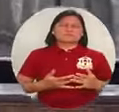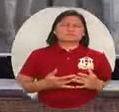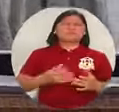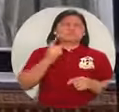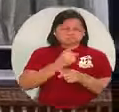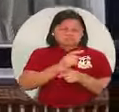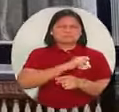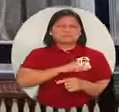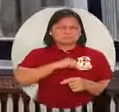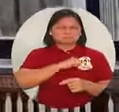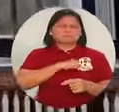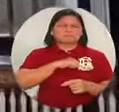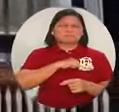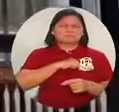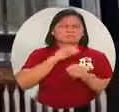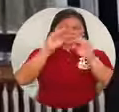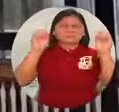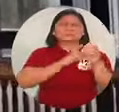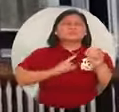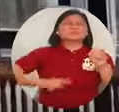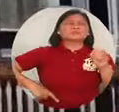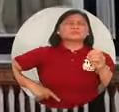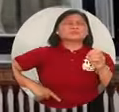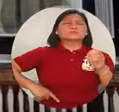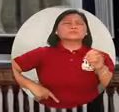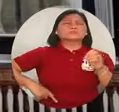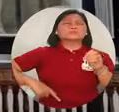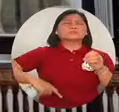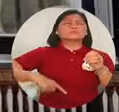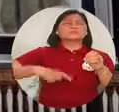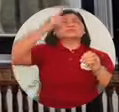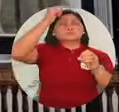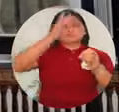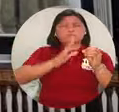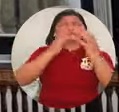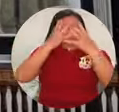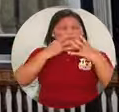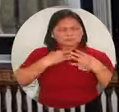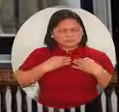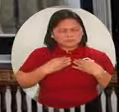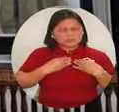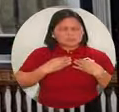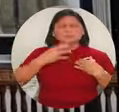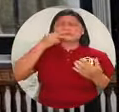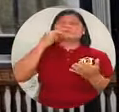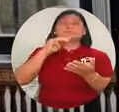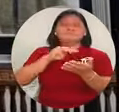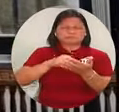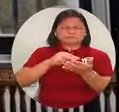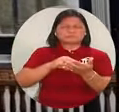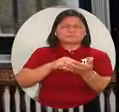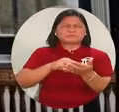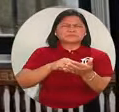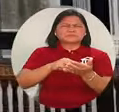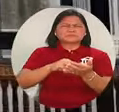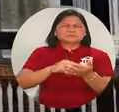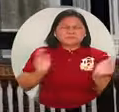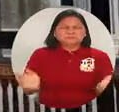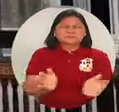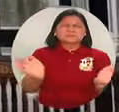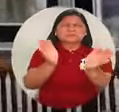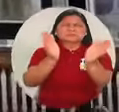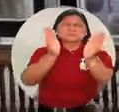attitude, oh Lord, they will accept, receive, the message and the challenge